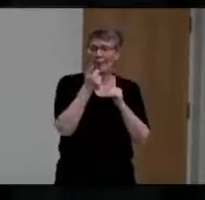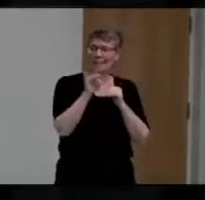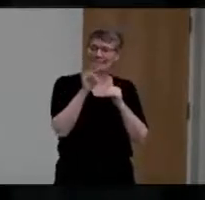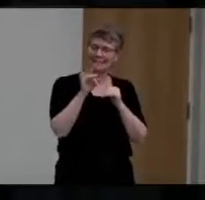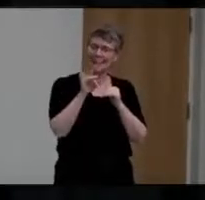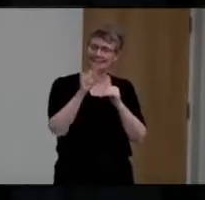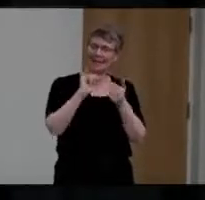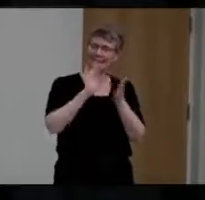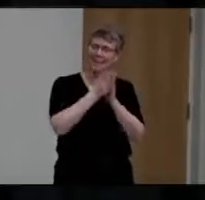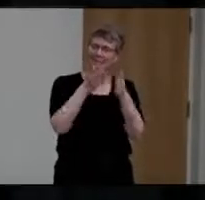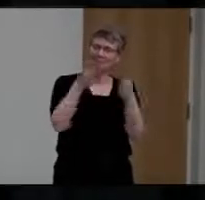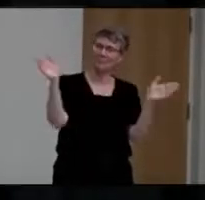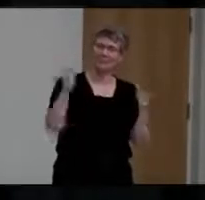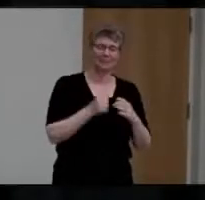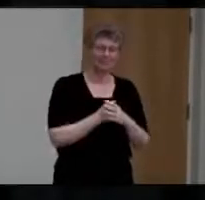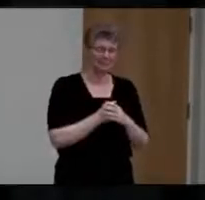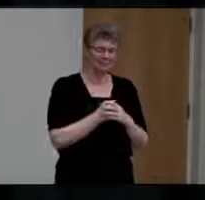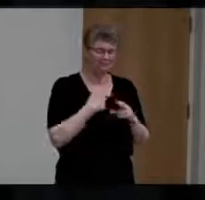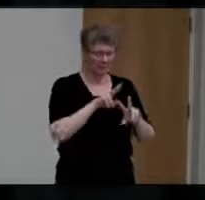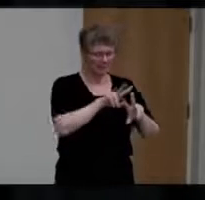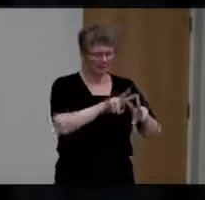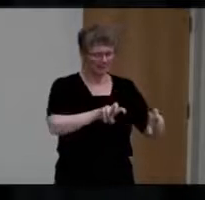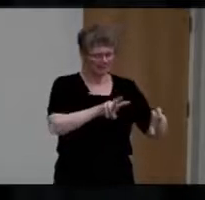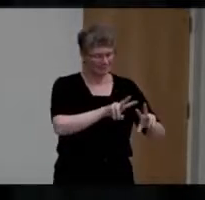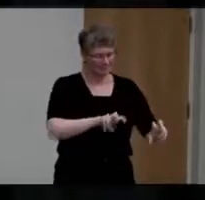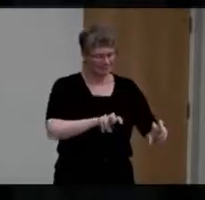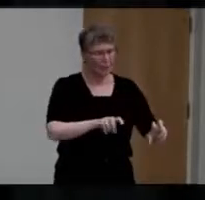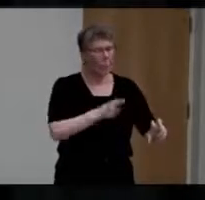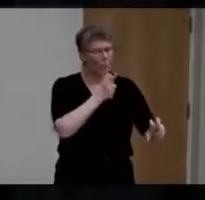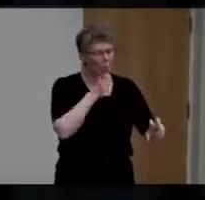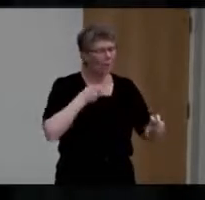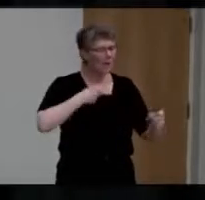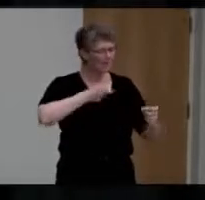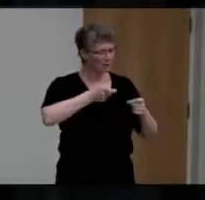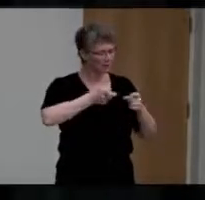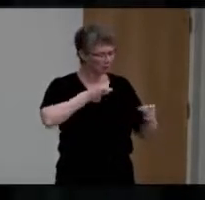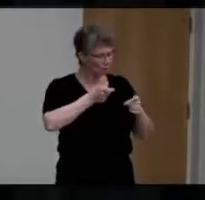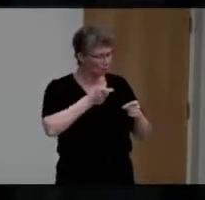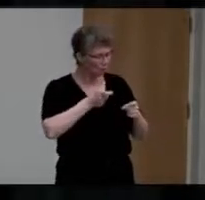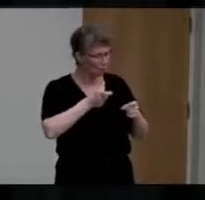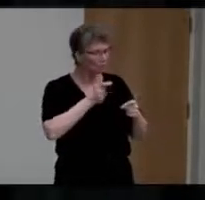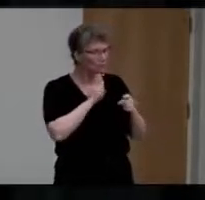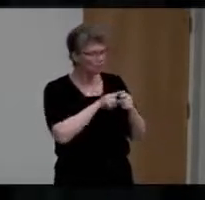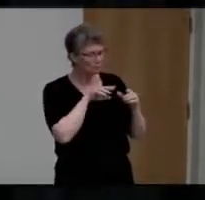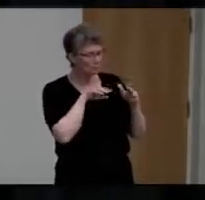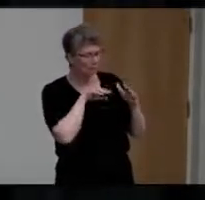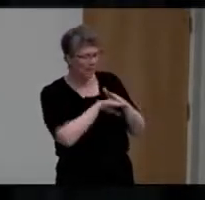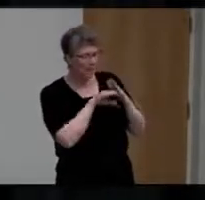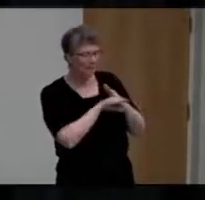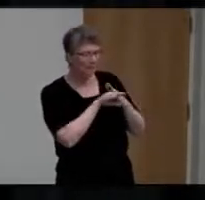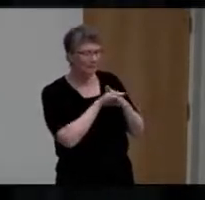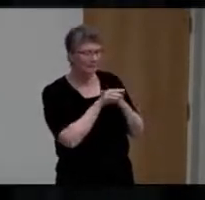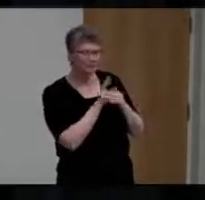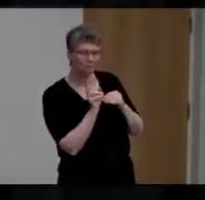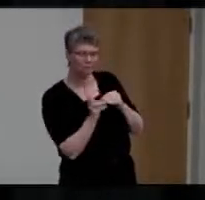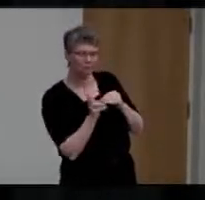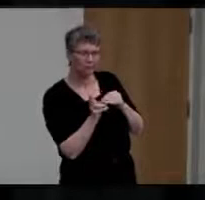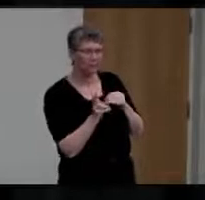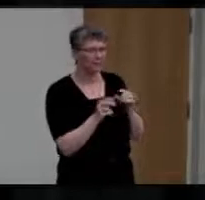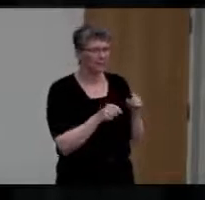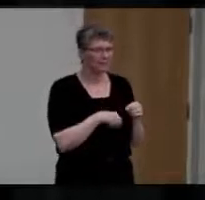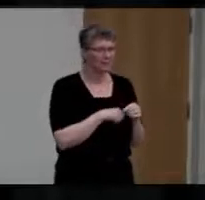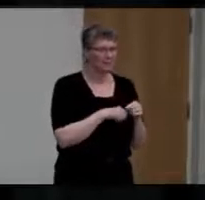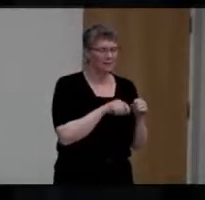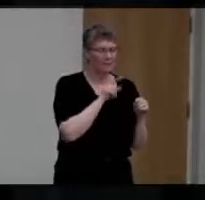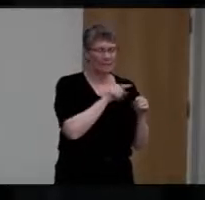But so we can look at that and say, well, who should be able to have control? Is the access always and forever, or only for limited times, or only